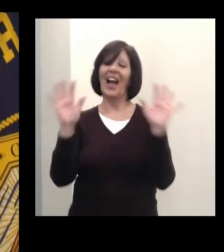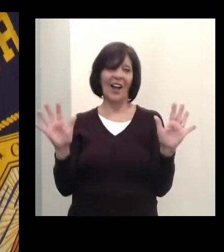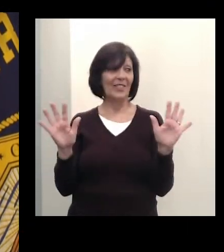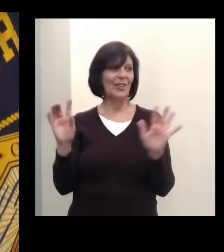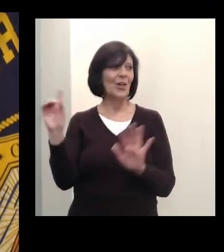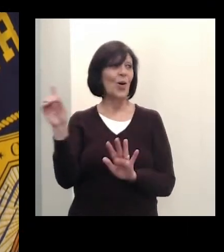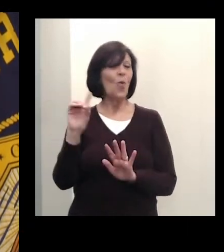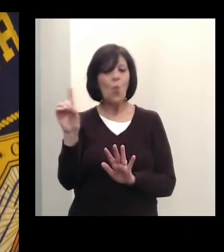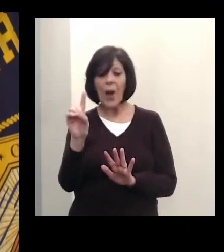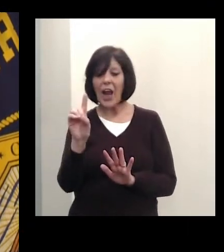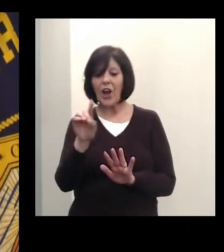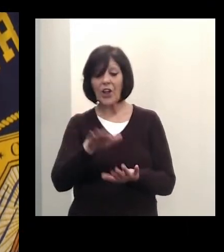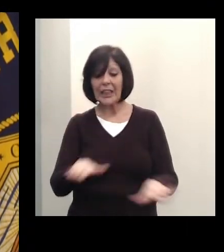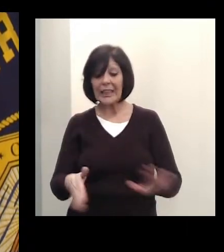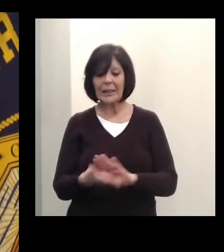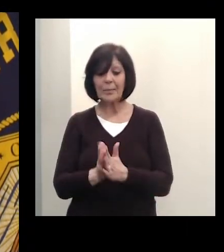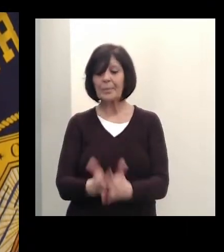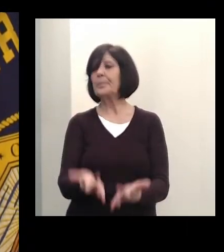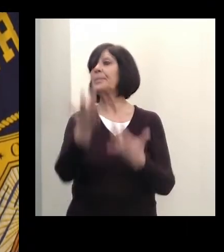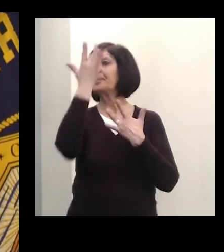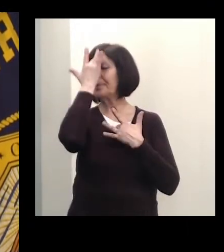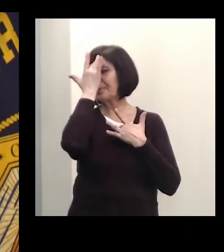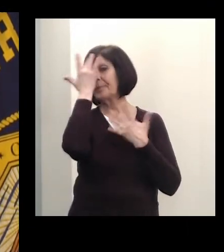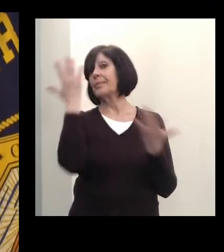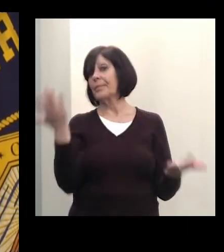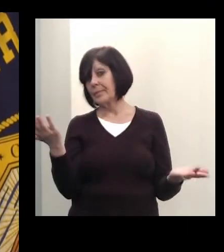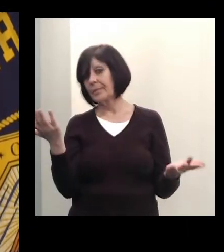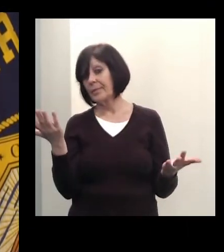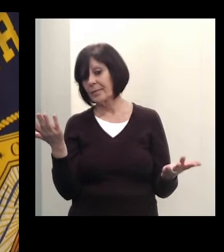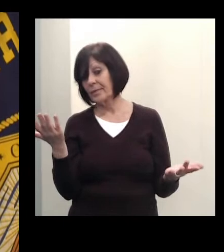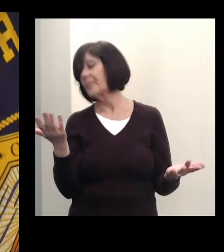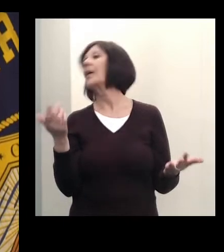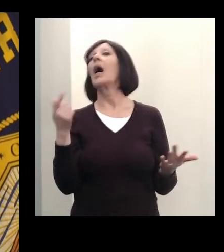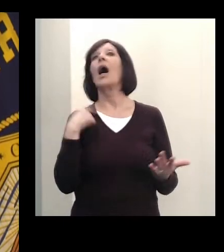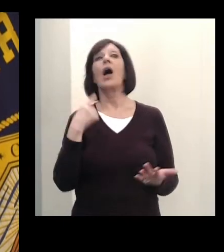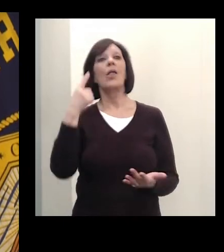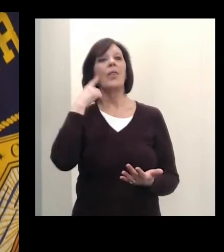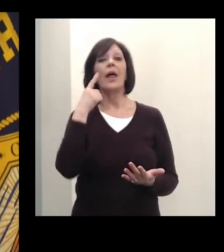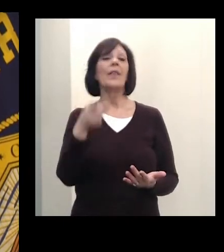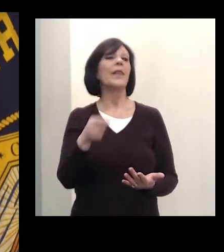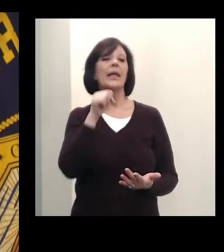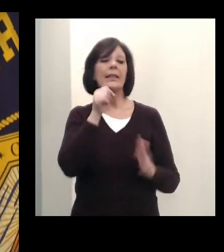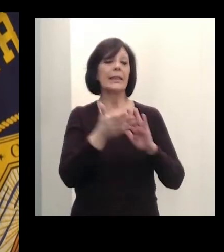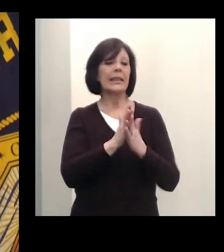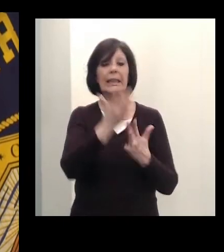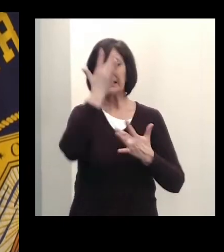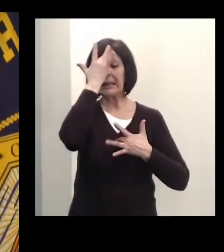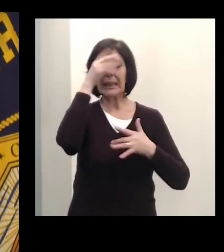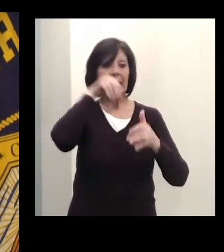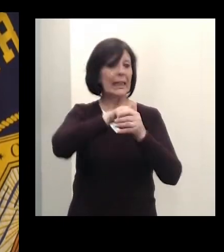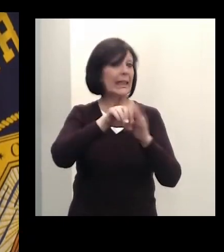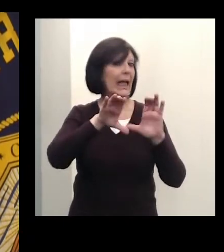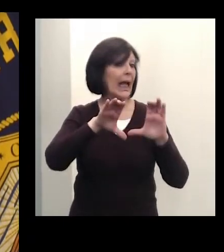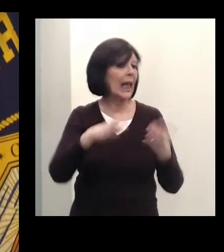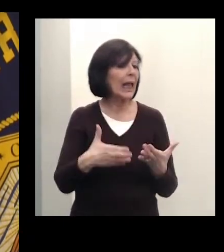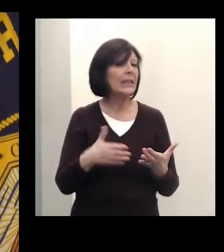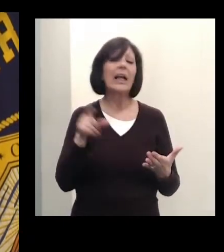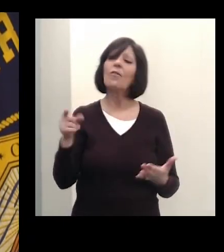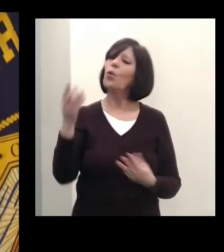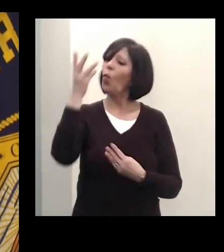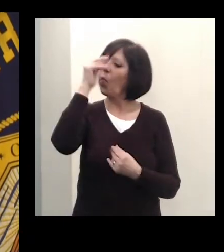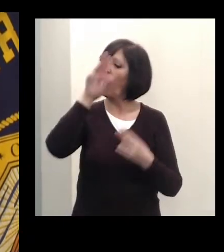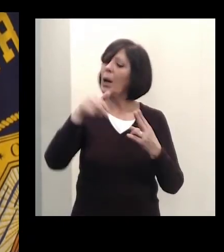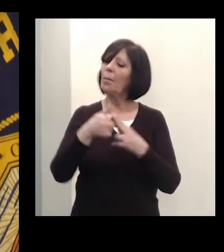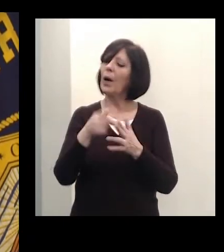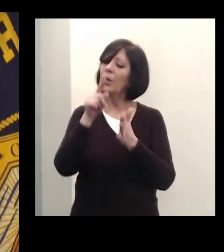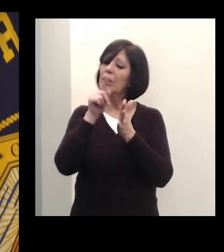infected, since the consensus from early on was that they didn't get infected in class. Have you thought about checking the air